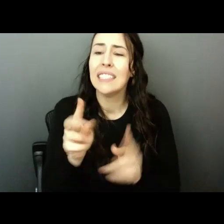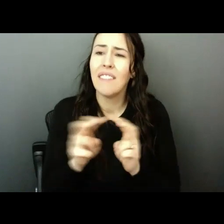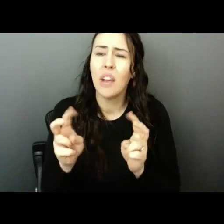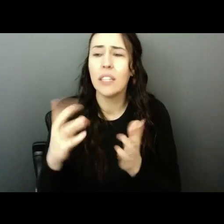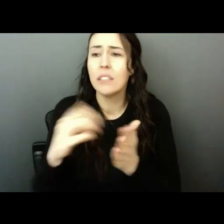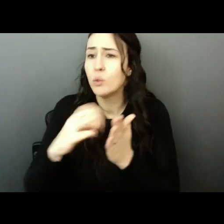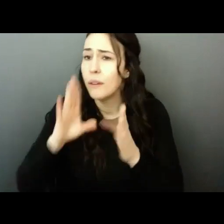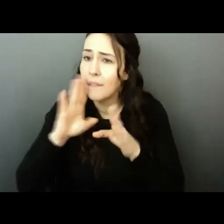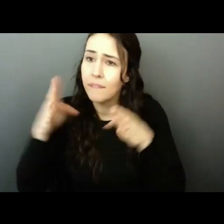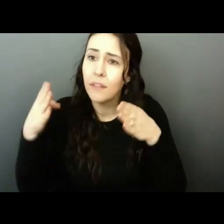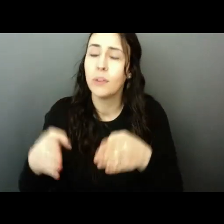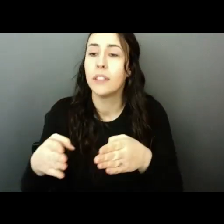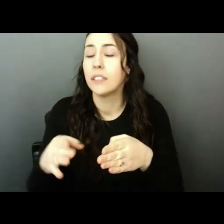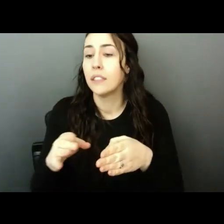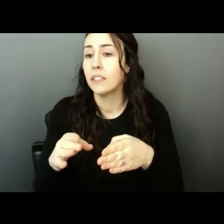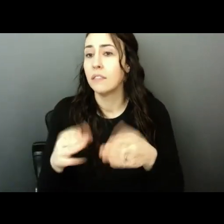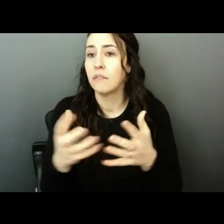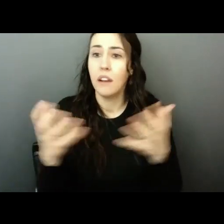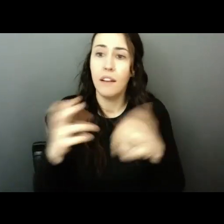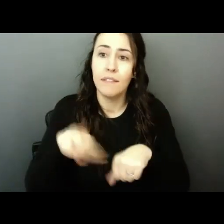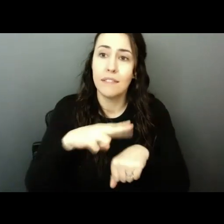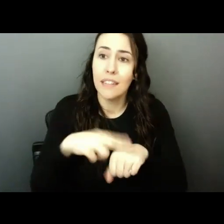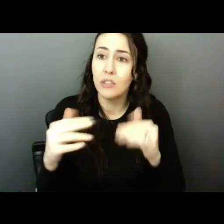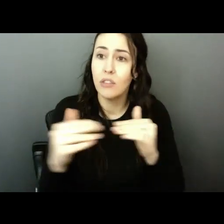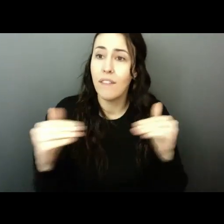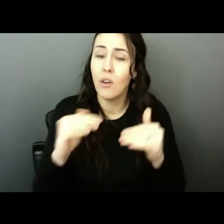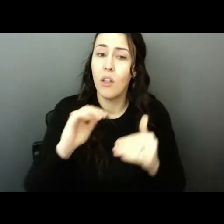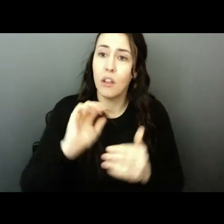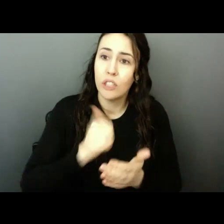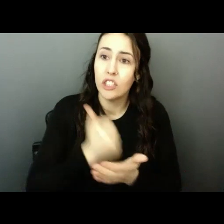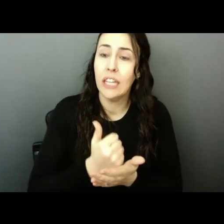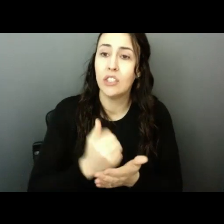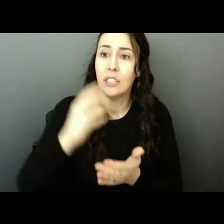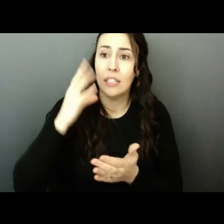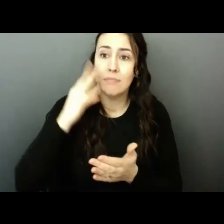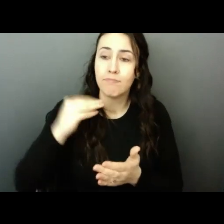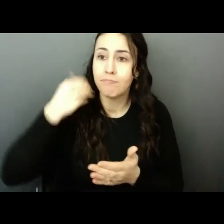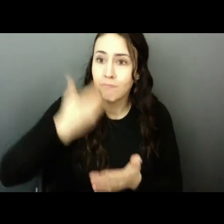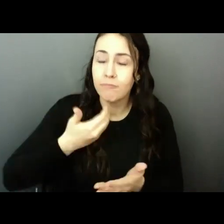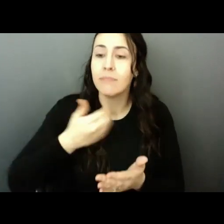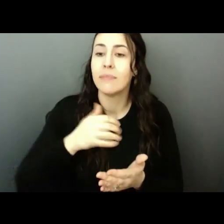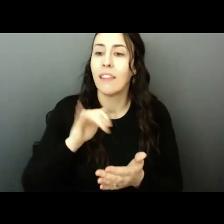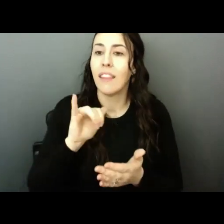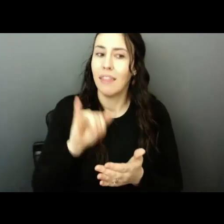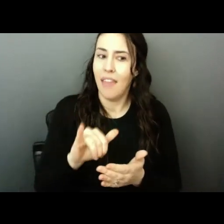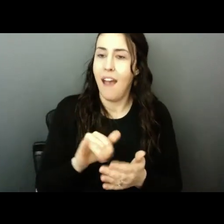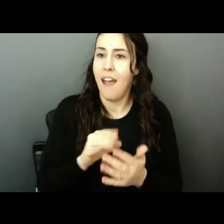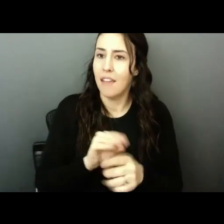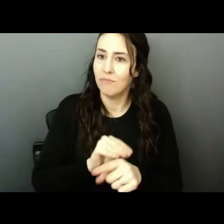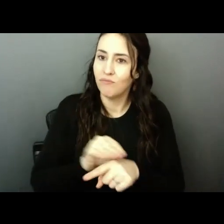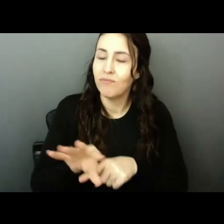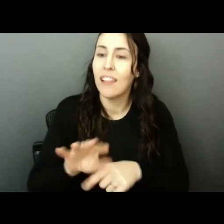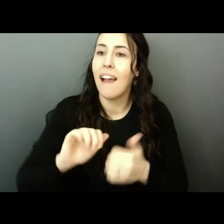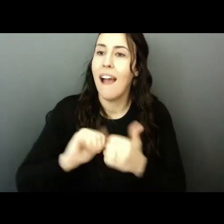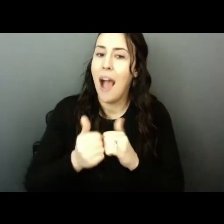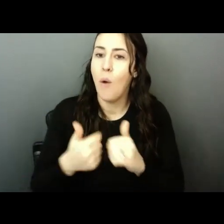focused. He's got a lot of national level accreditation experience, which is informing the way that we implement and